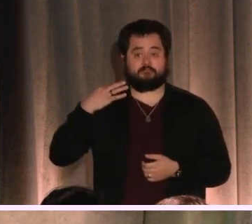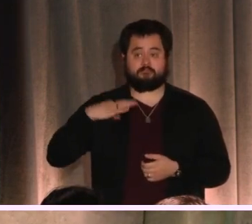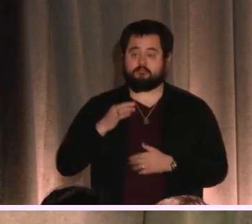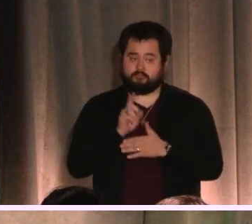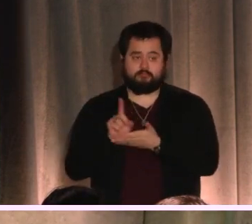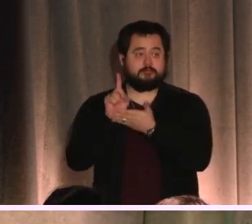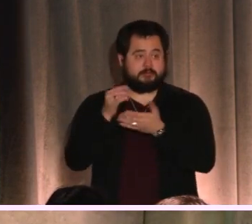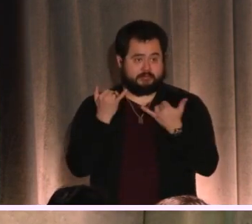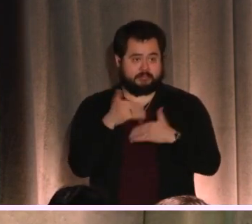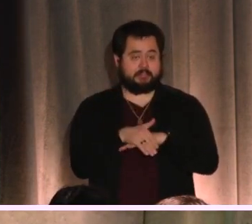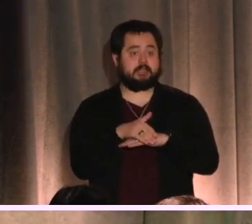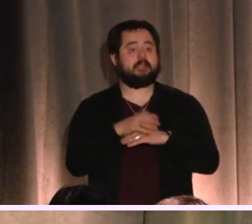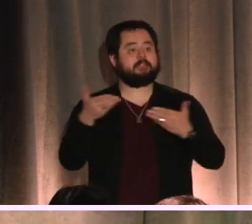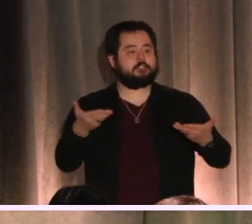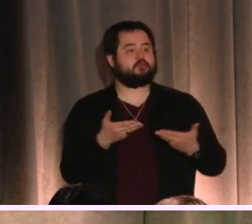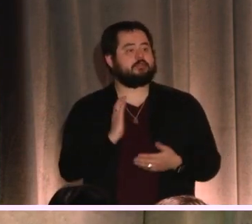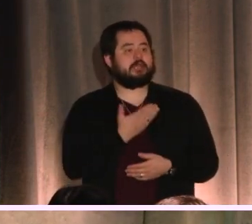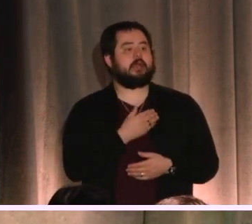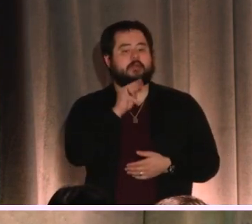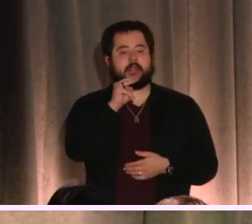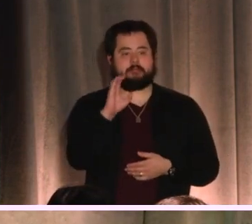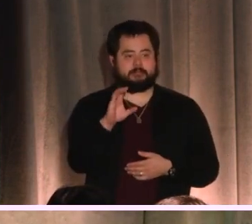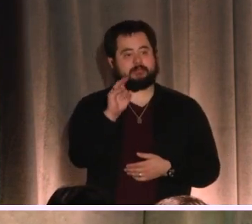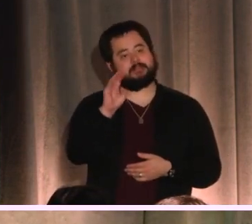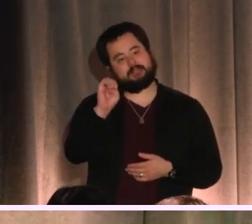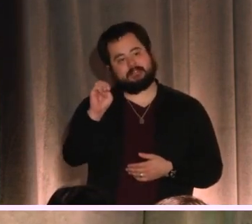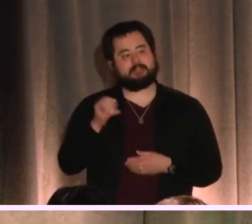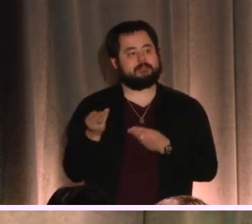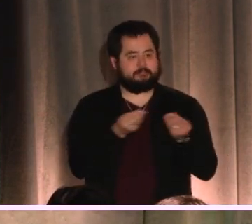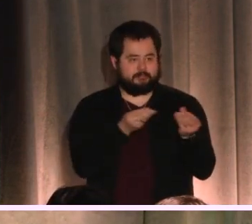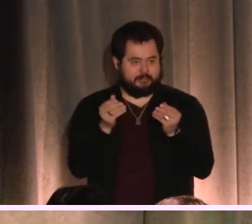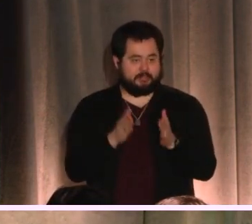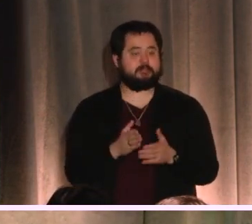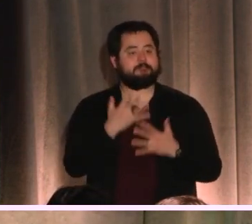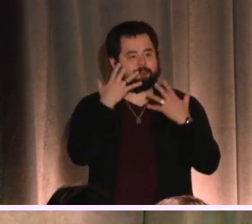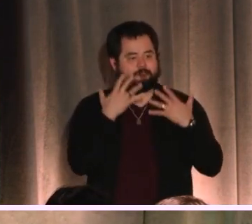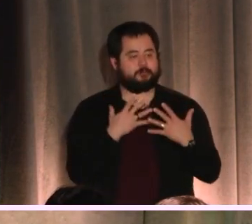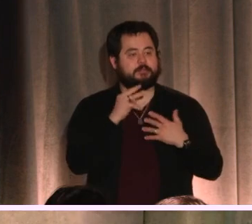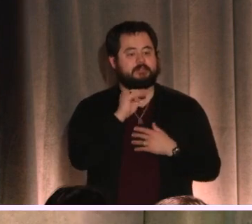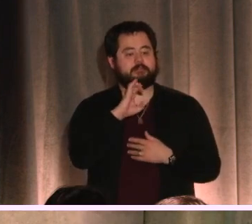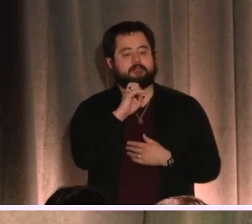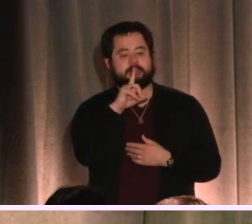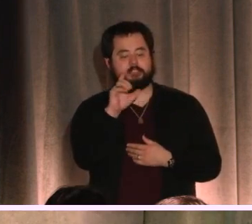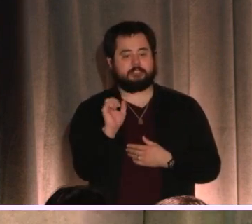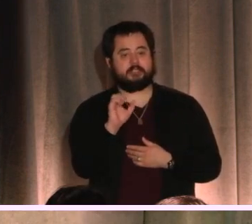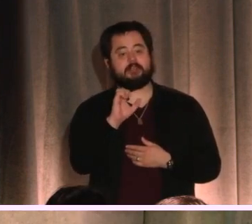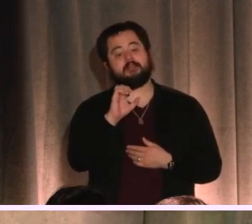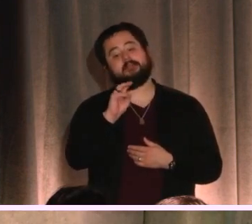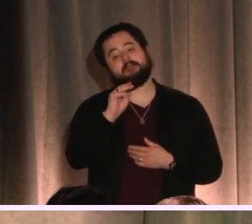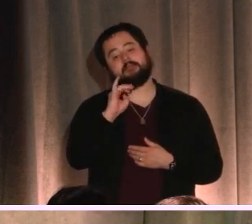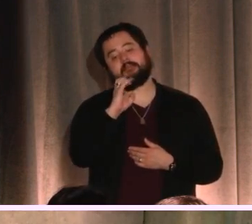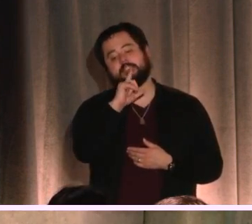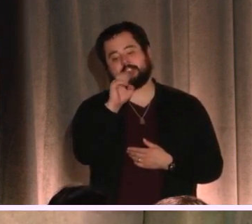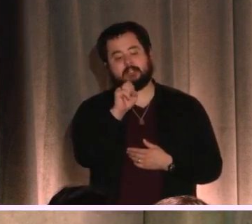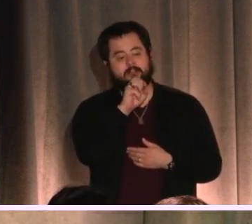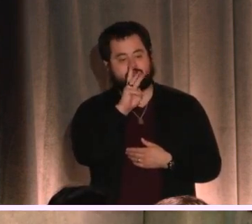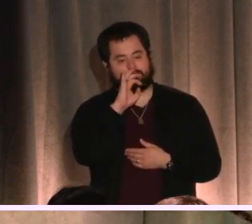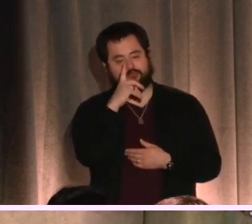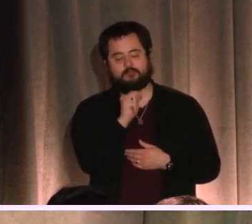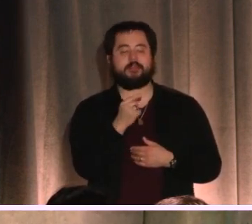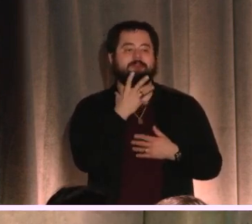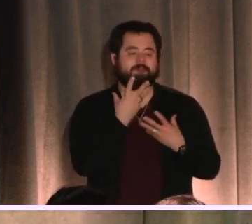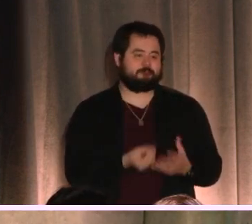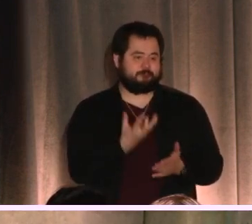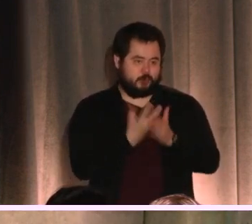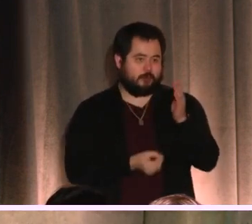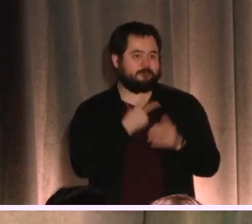introduce our MC. Unfortunately, Michelle Wright has lost her voice and will not be with us. But